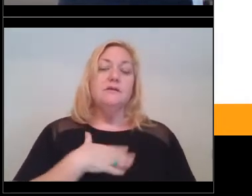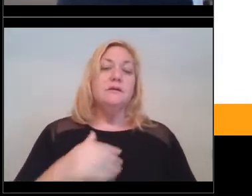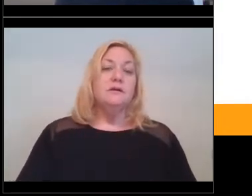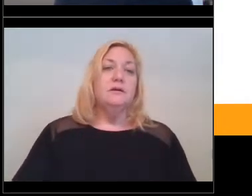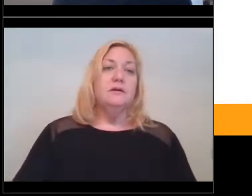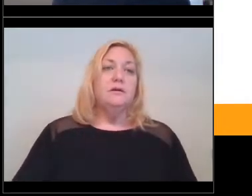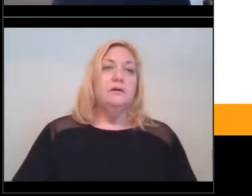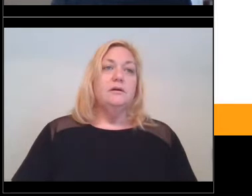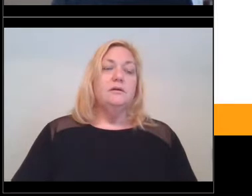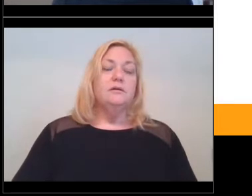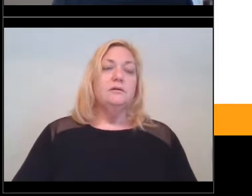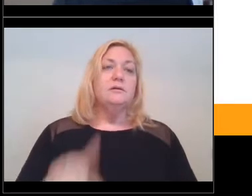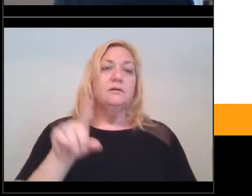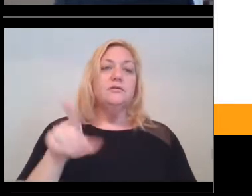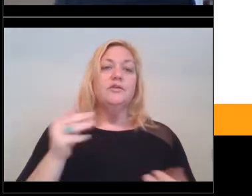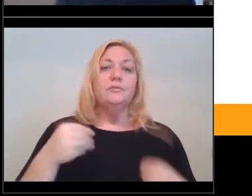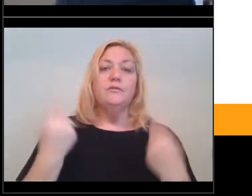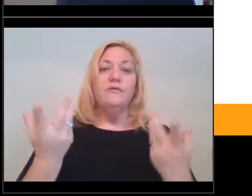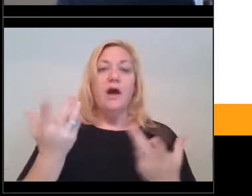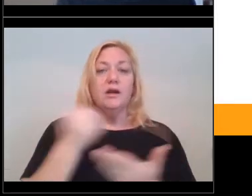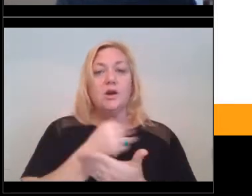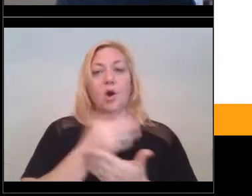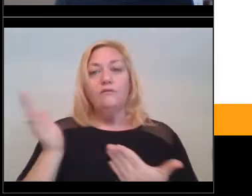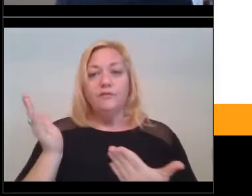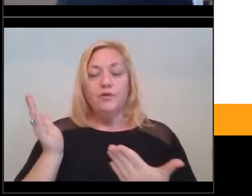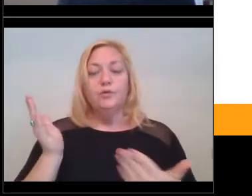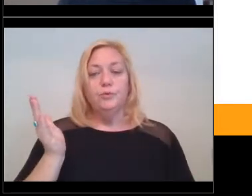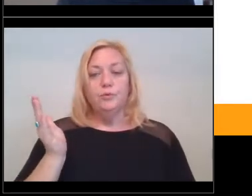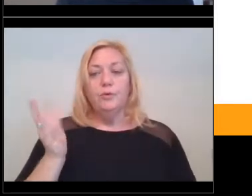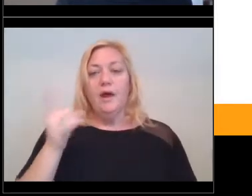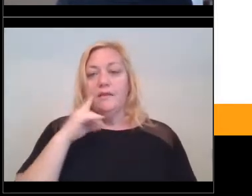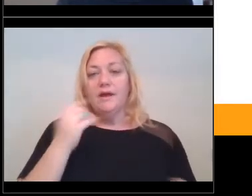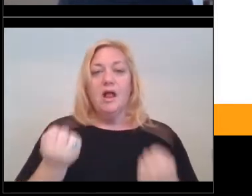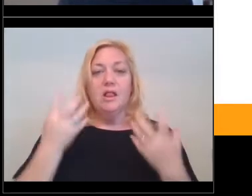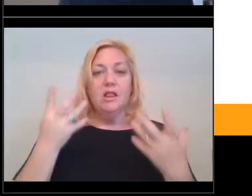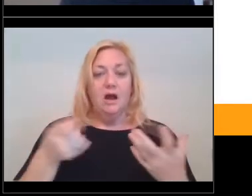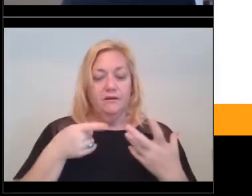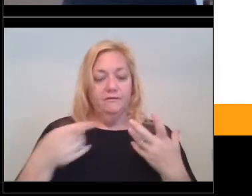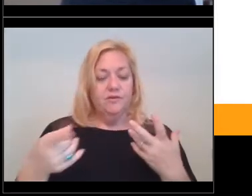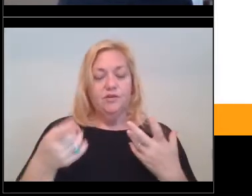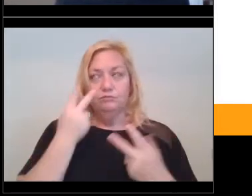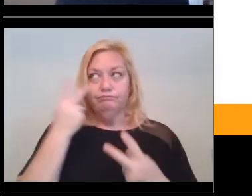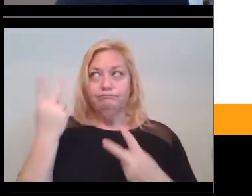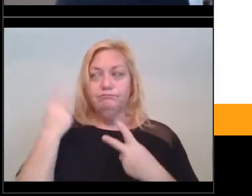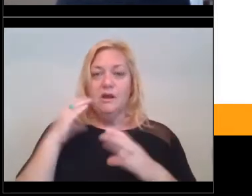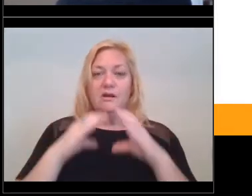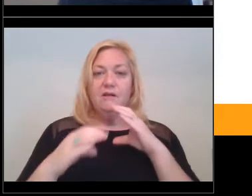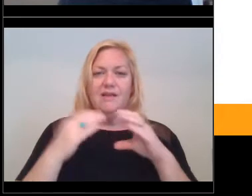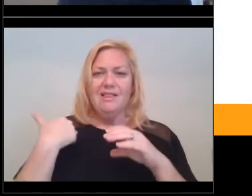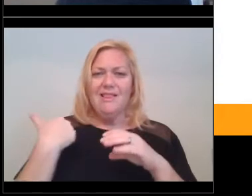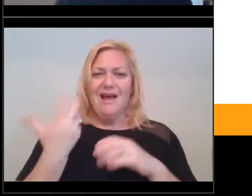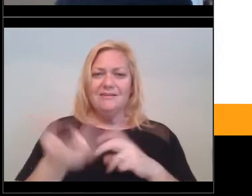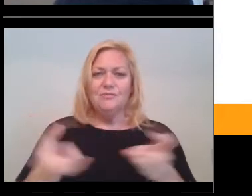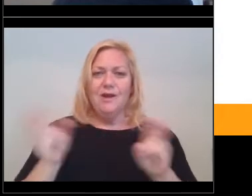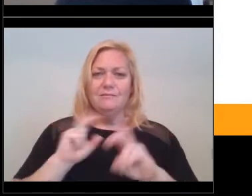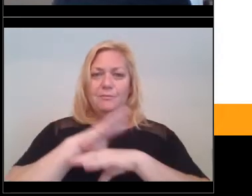Just to provide a bit of an overview, and I think a lot of you probably recall this conversation from the last roundtable meeting,